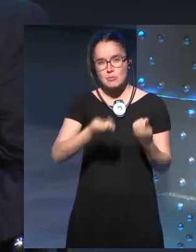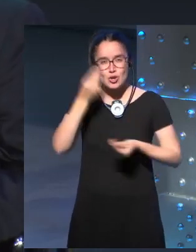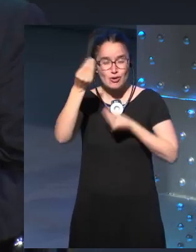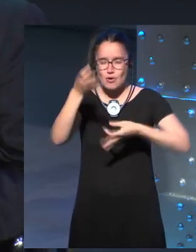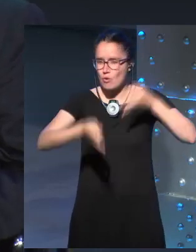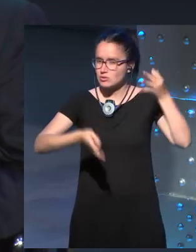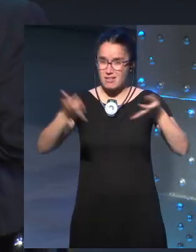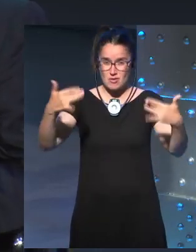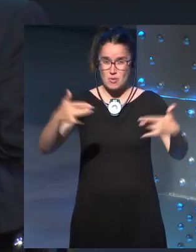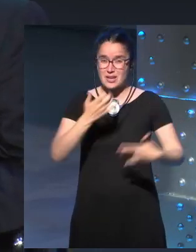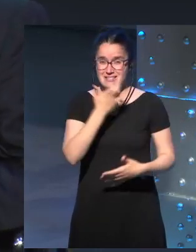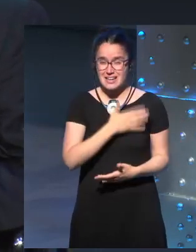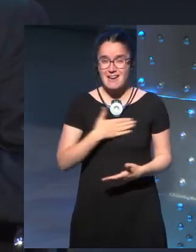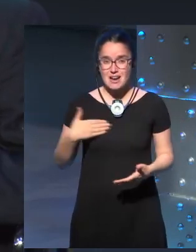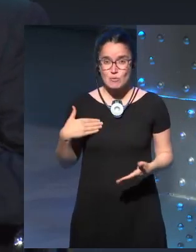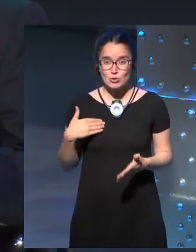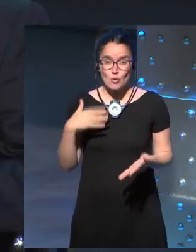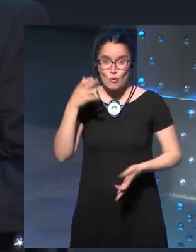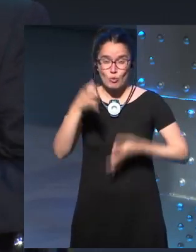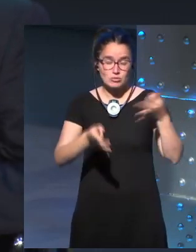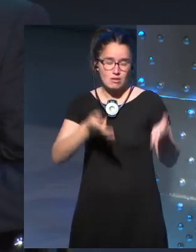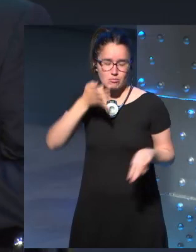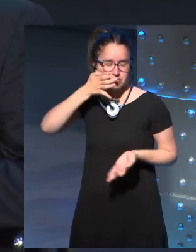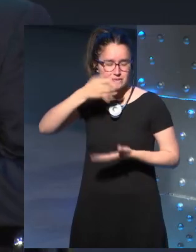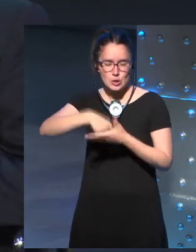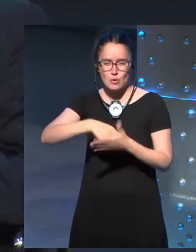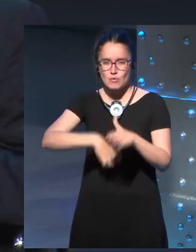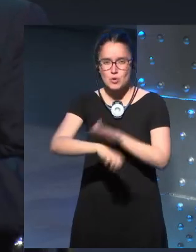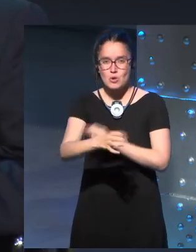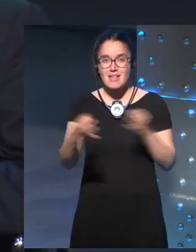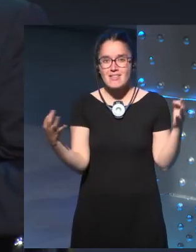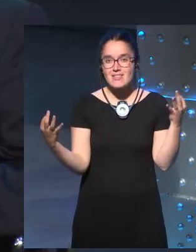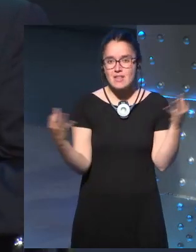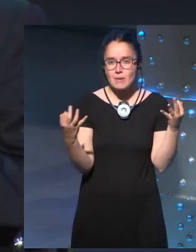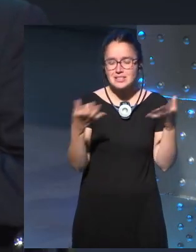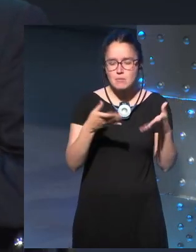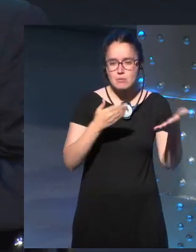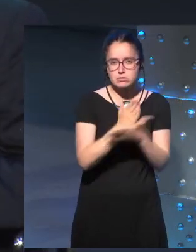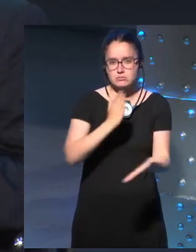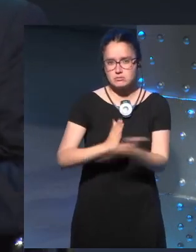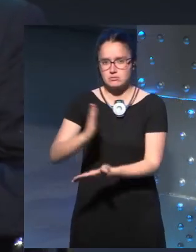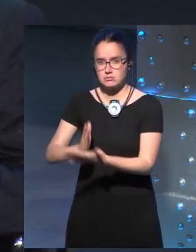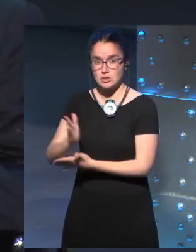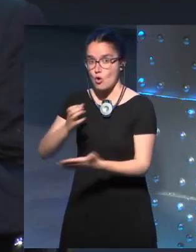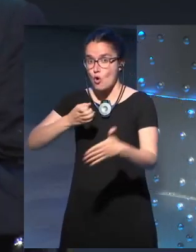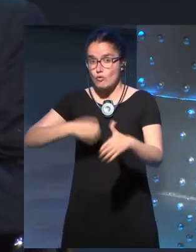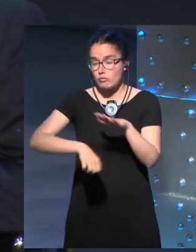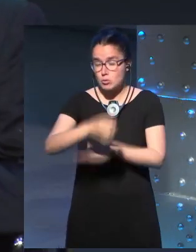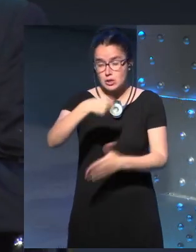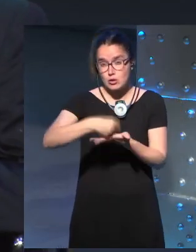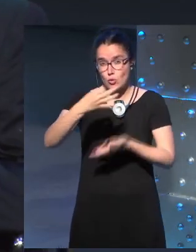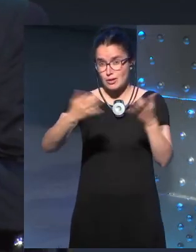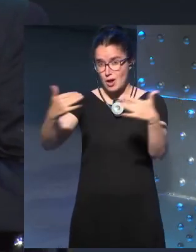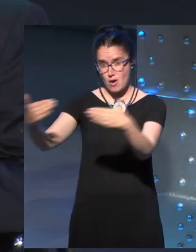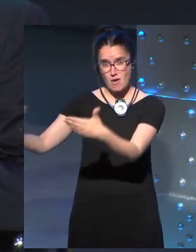a matter of concern to me, because I think that if we want to have true justice, we would have to stop every play. Football